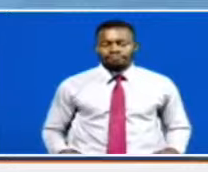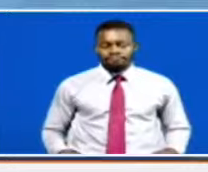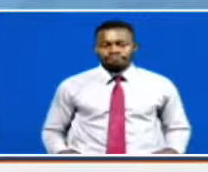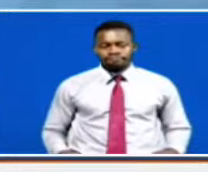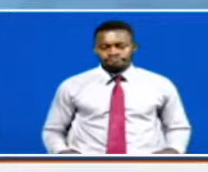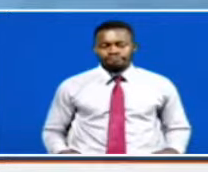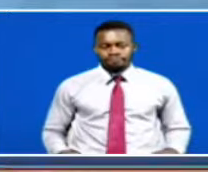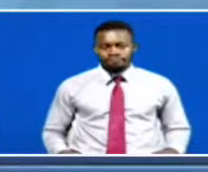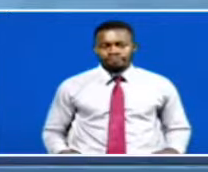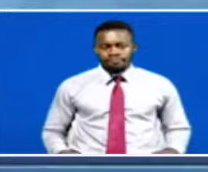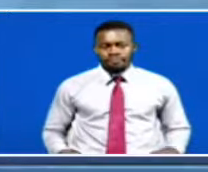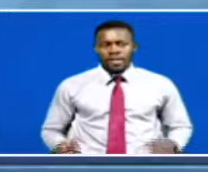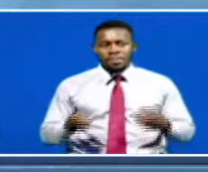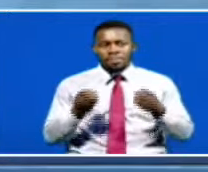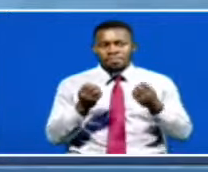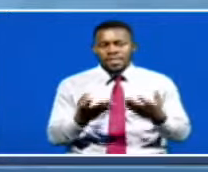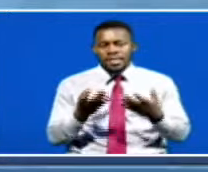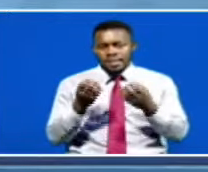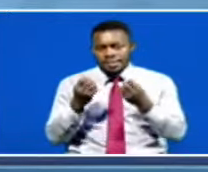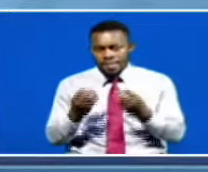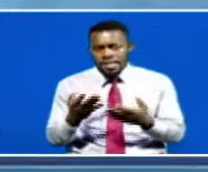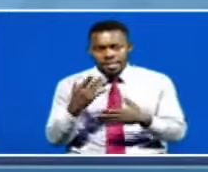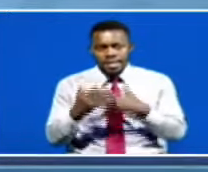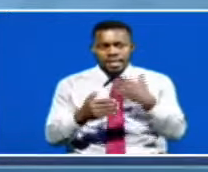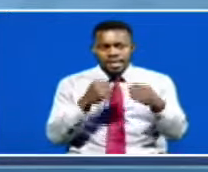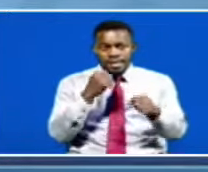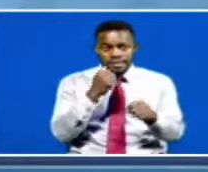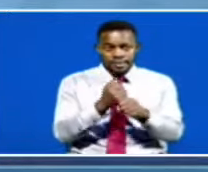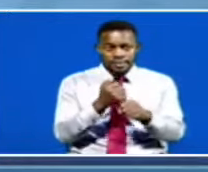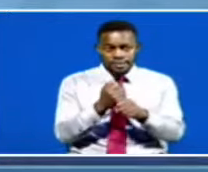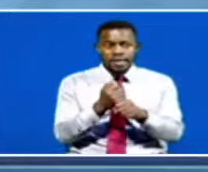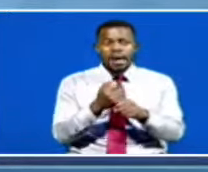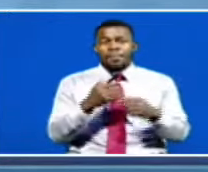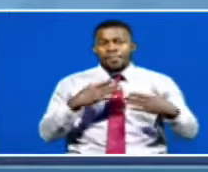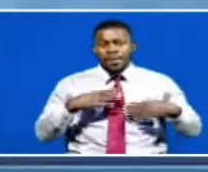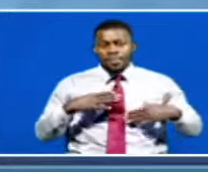Over the years, many youth from northeastern Kenya have fallen trap and joined terrorists.